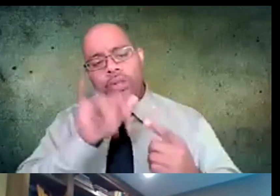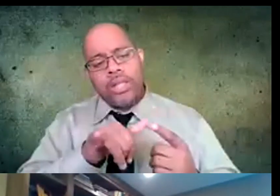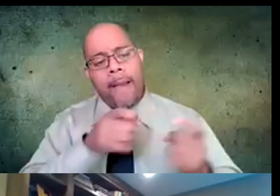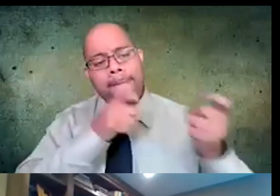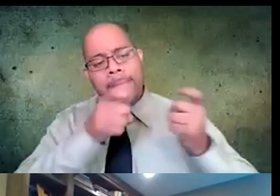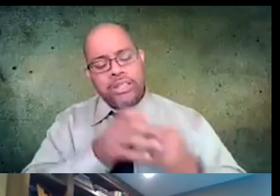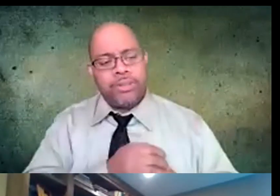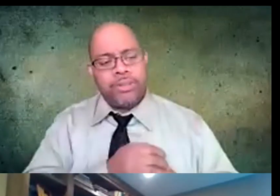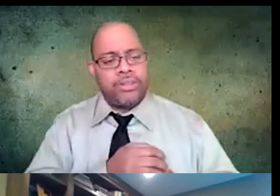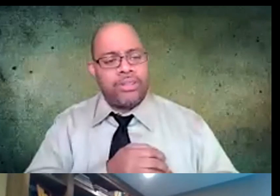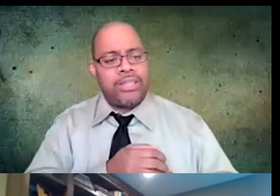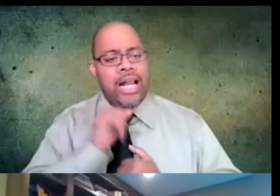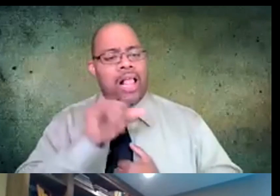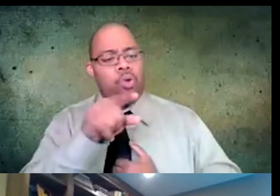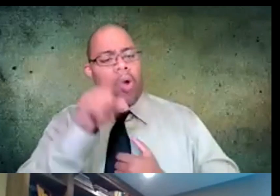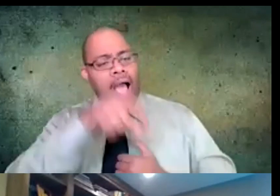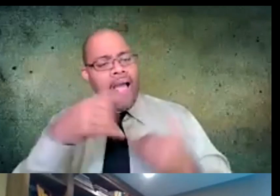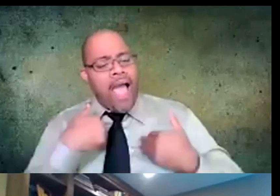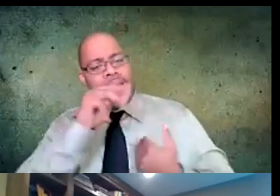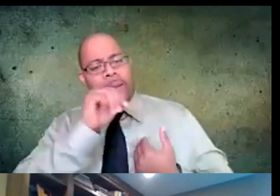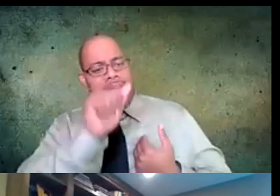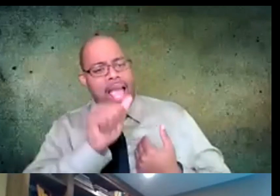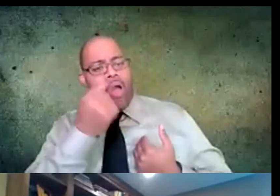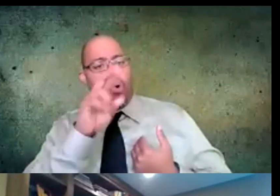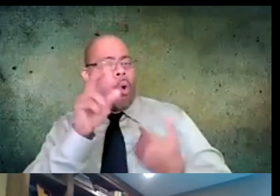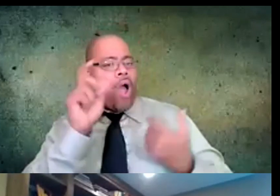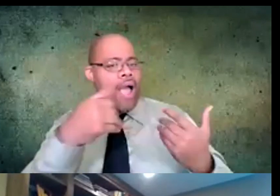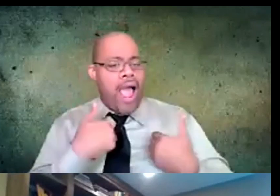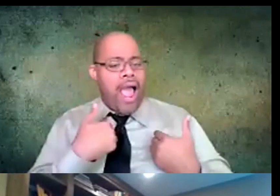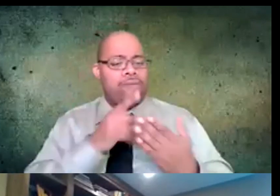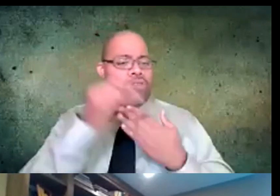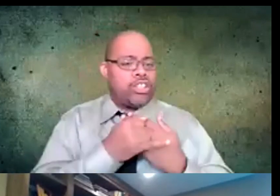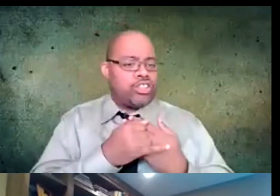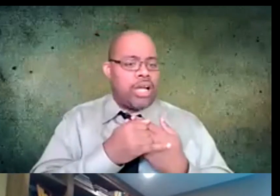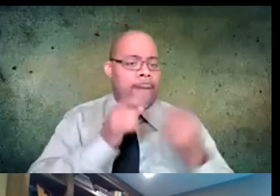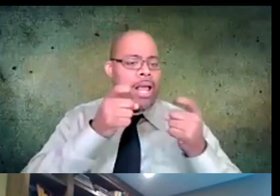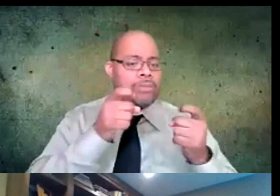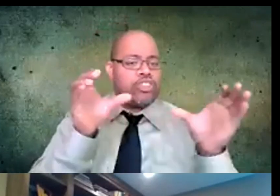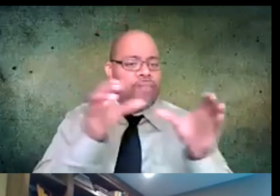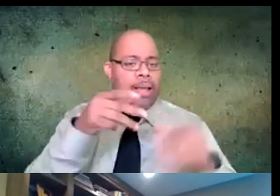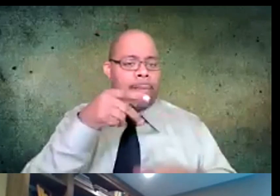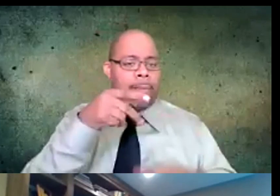management, it's not like you have to have an MBA or if you have to have a project management certificate.